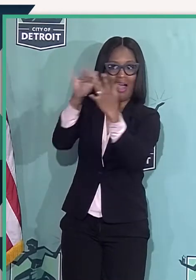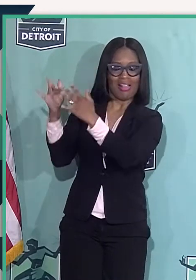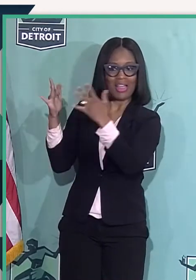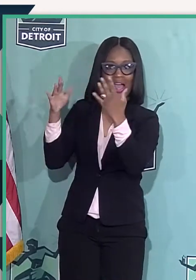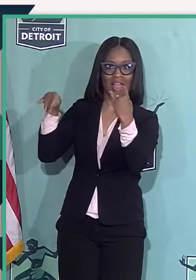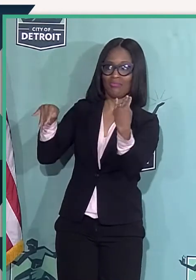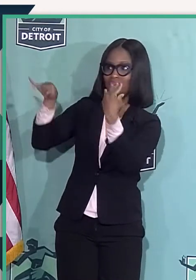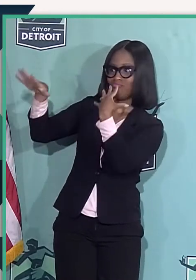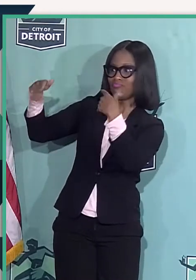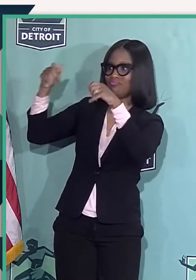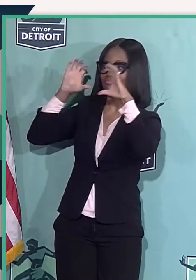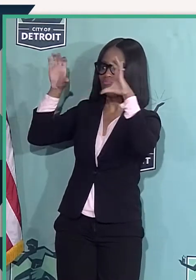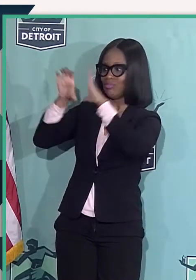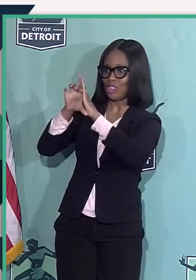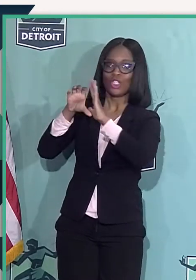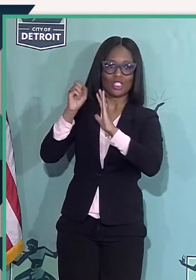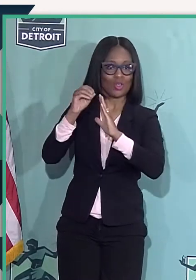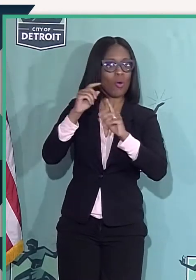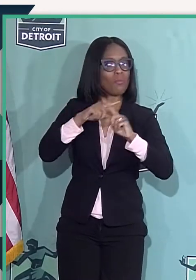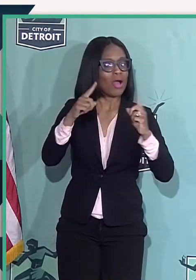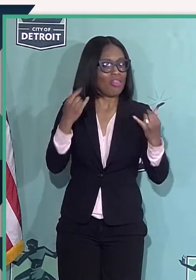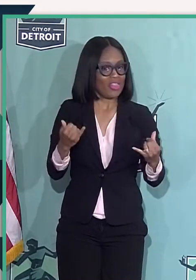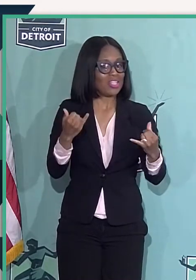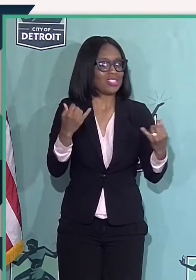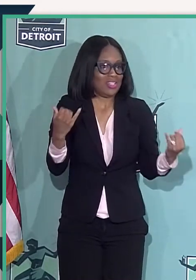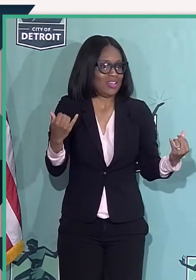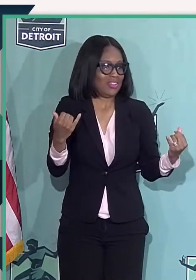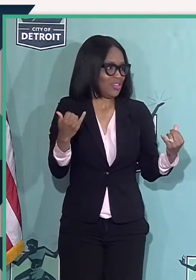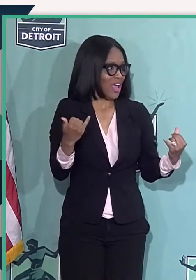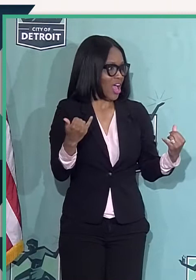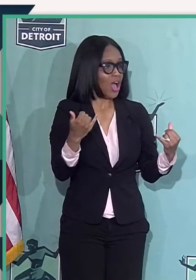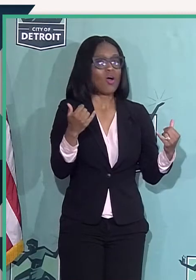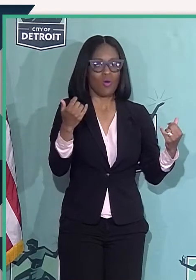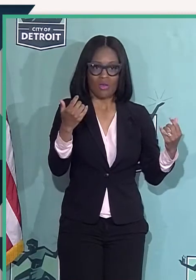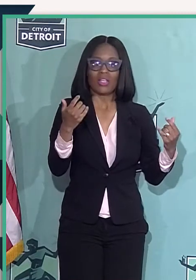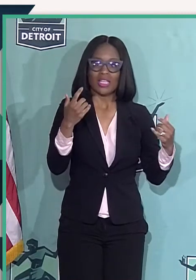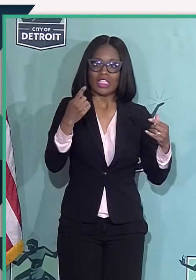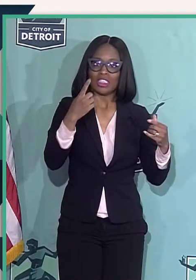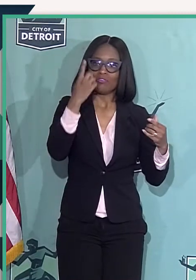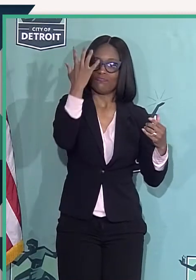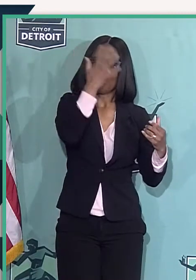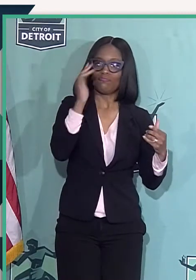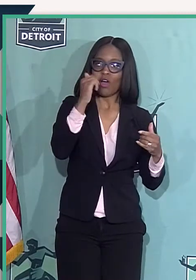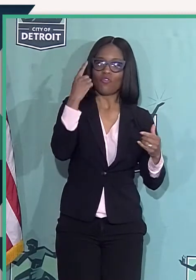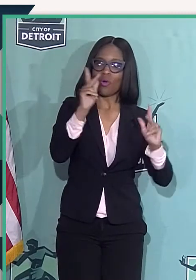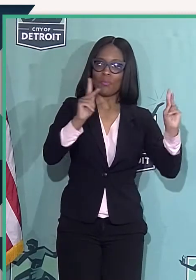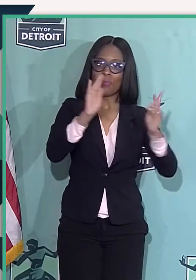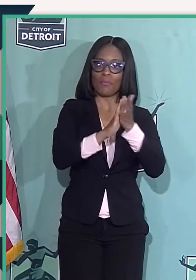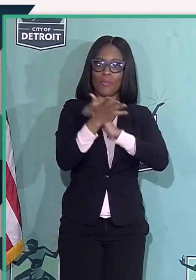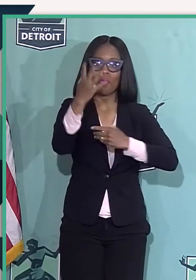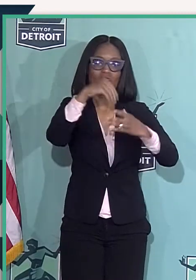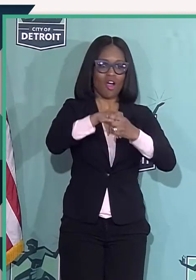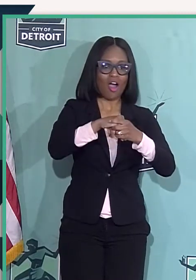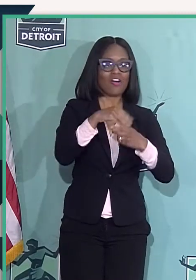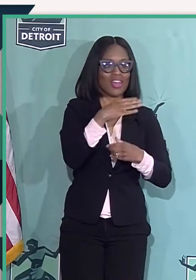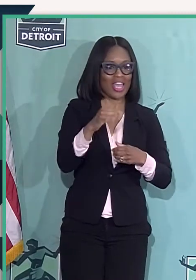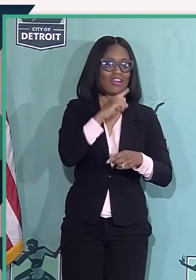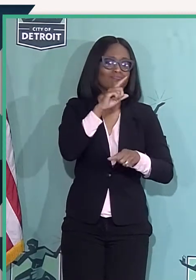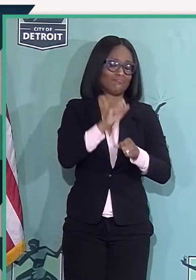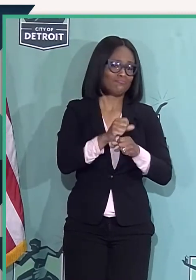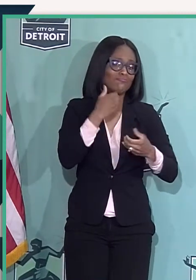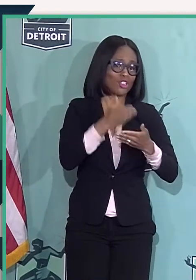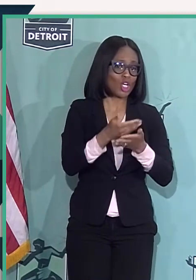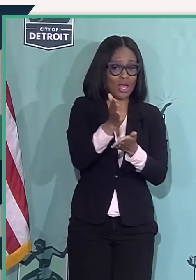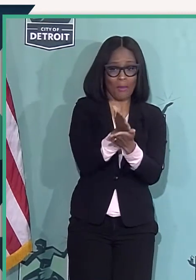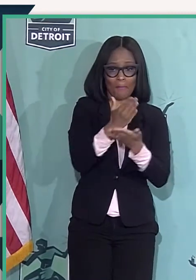is that the tone is set for people to become more engaged in what it looks like to have a budget process.